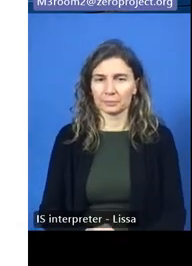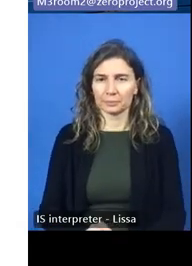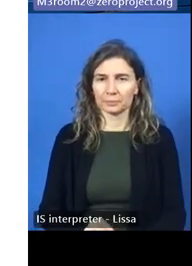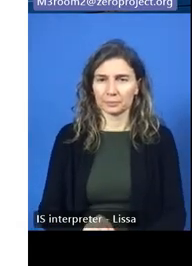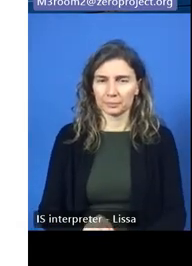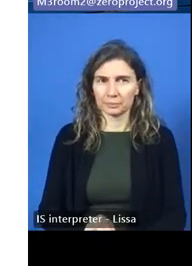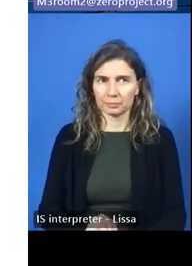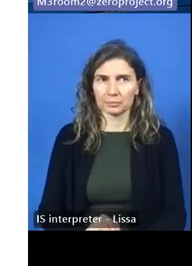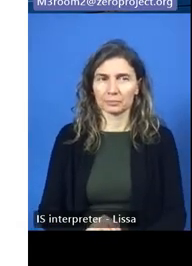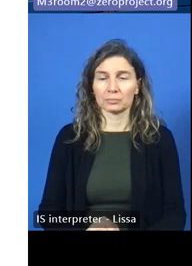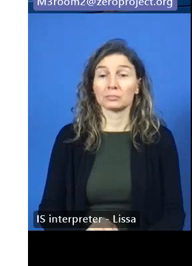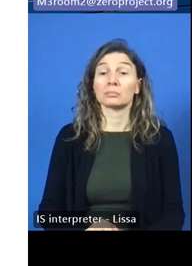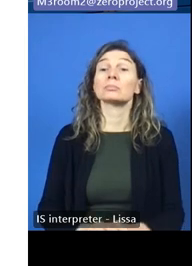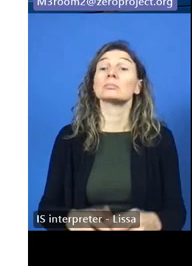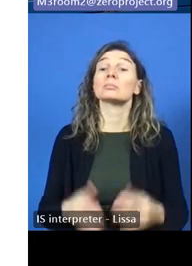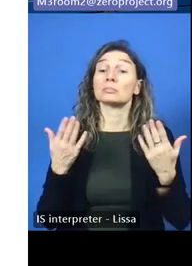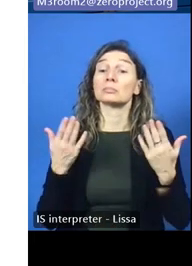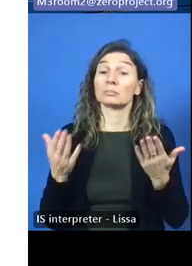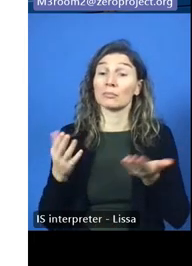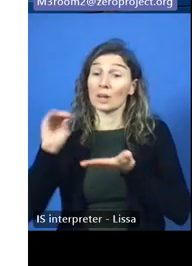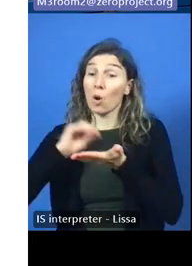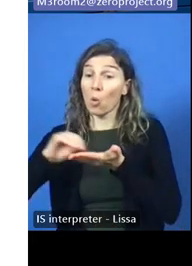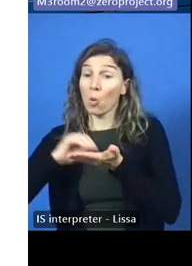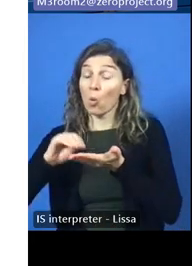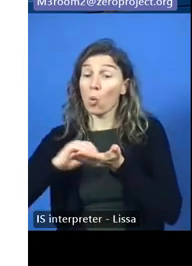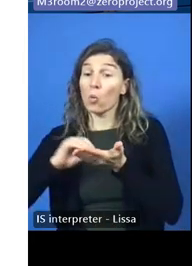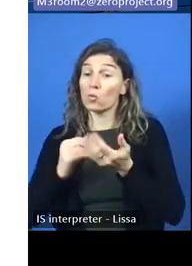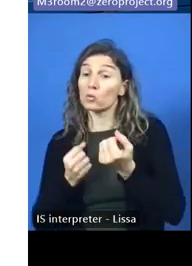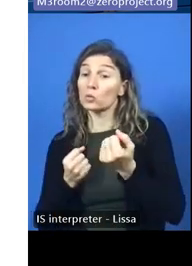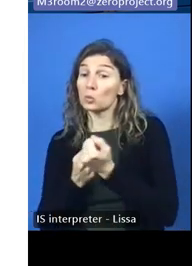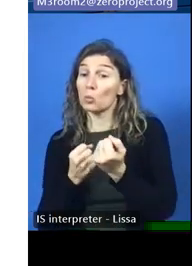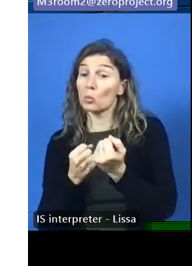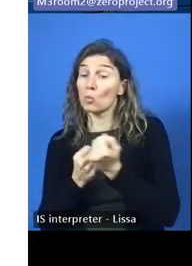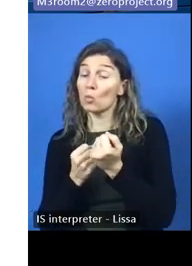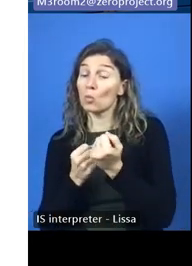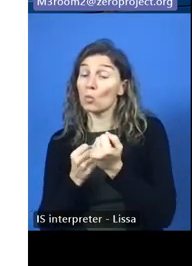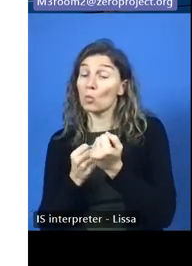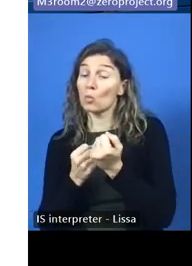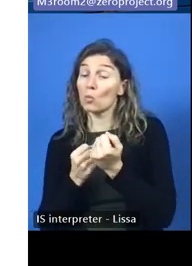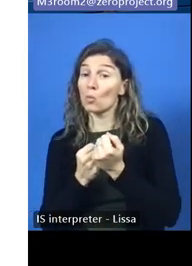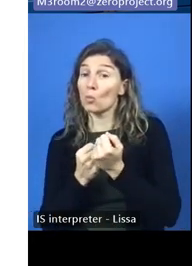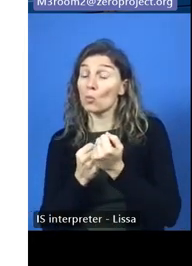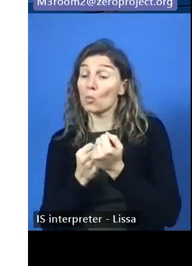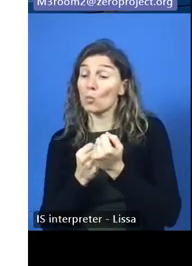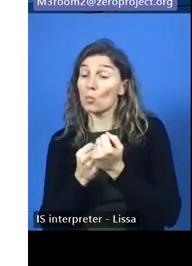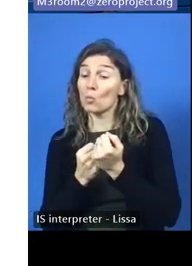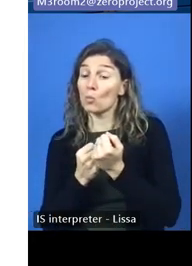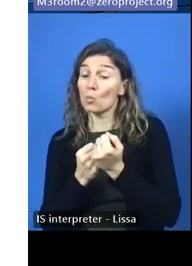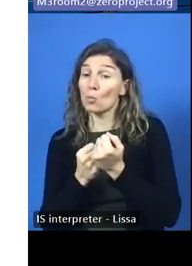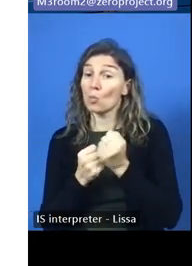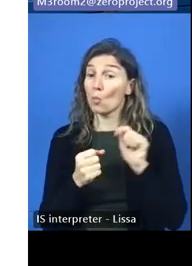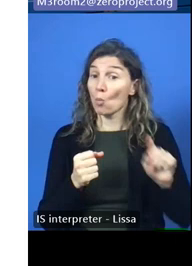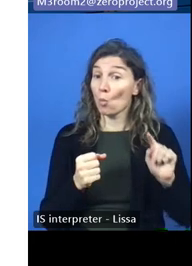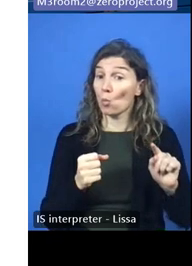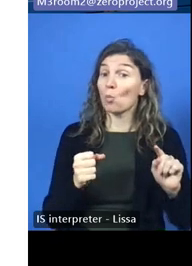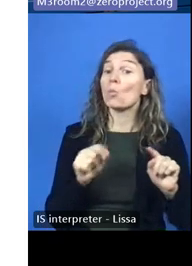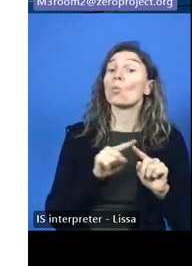We have offices that support us and support our costs both